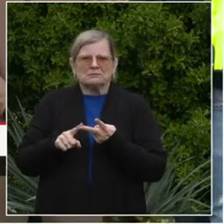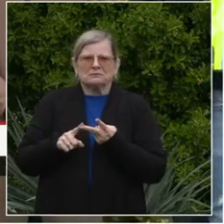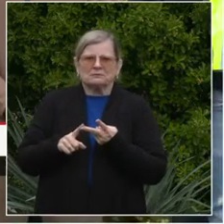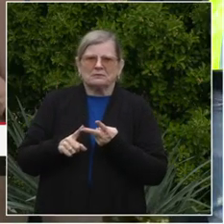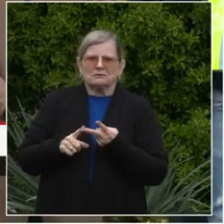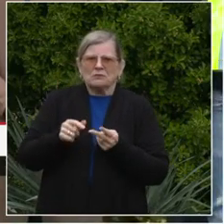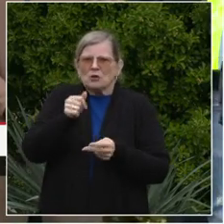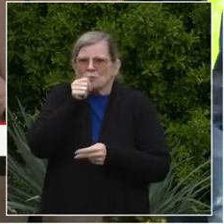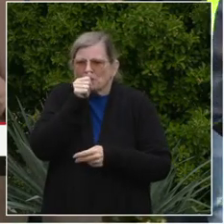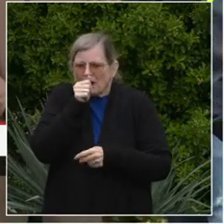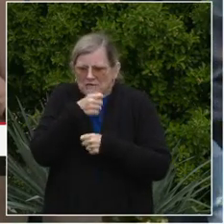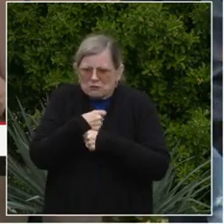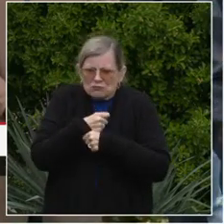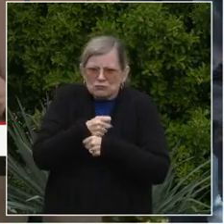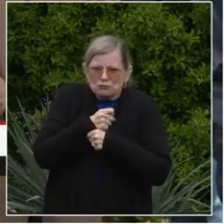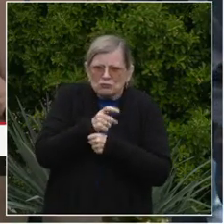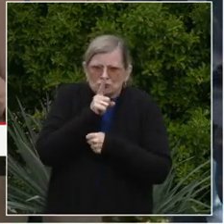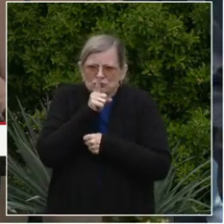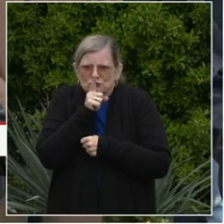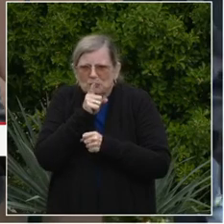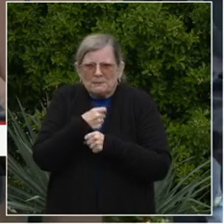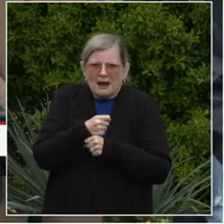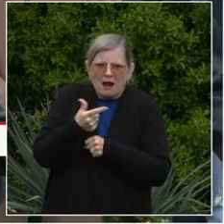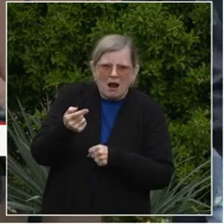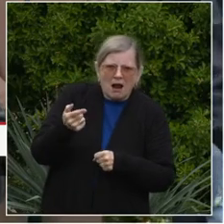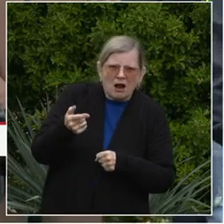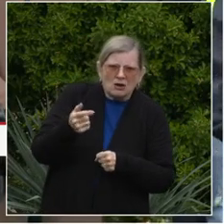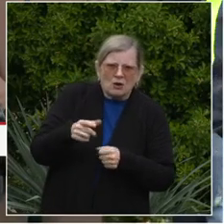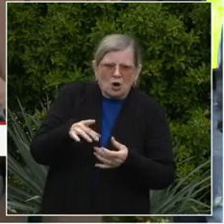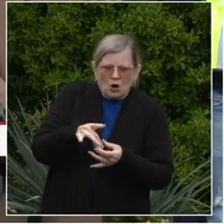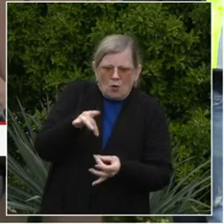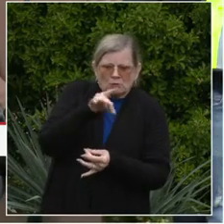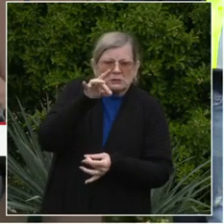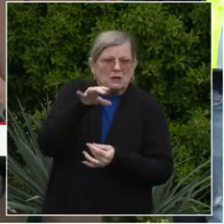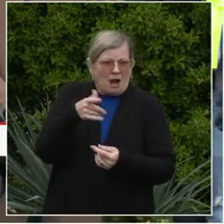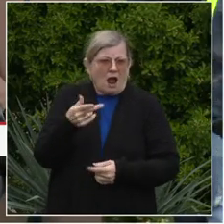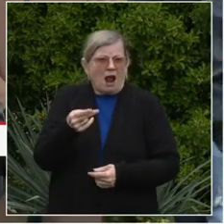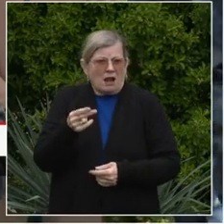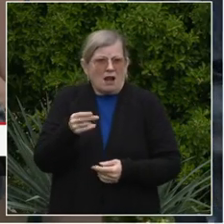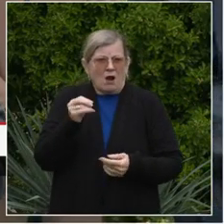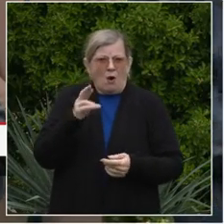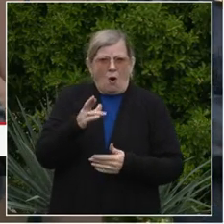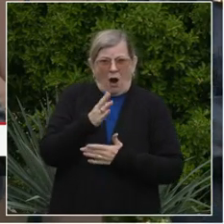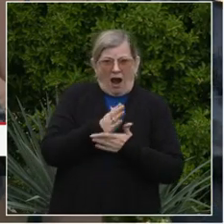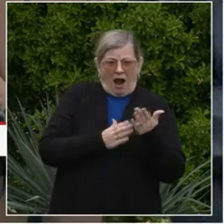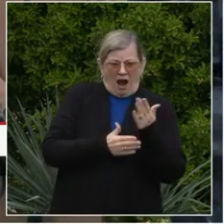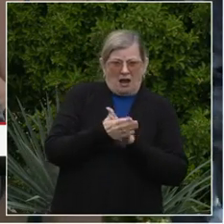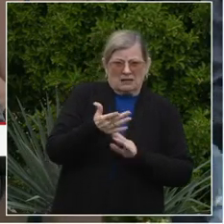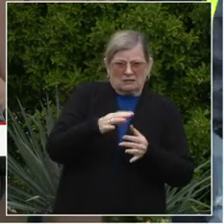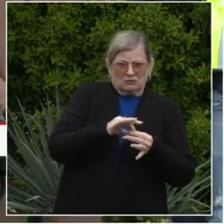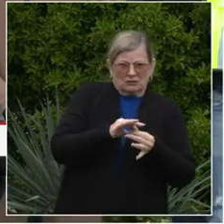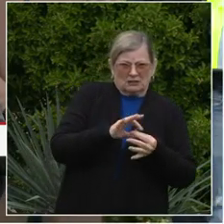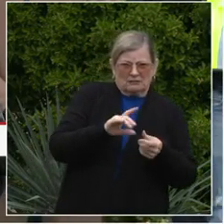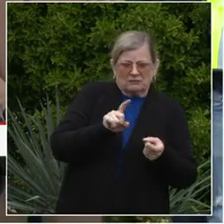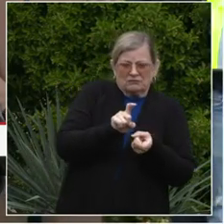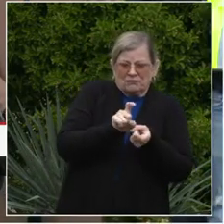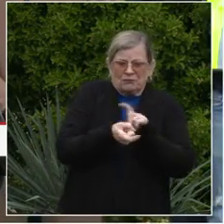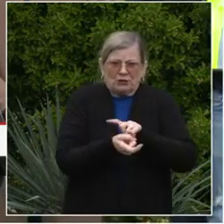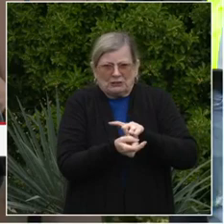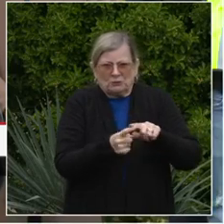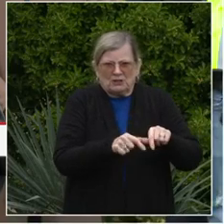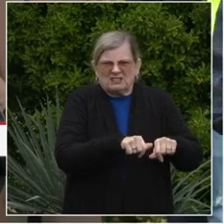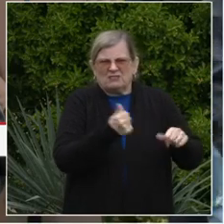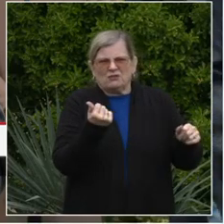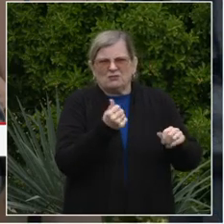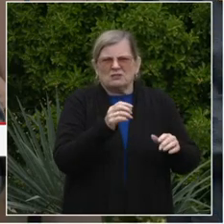privately made firearms commonly known as ghost guns, and handgun conversion devices, which are commonly known as switches or